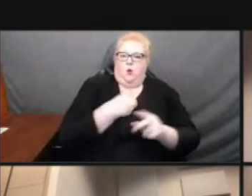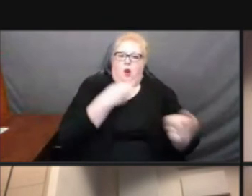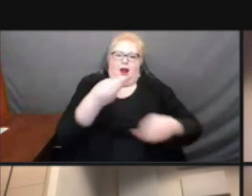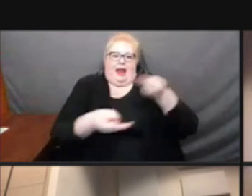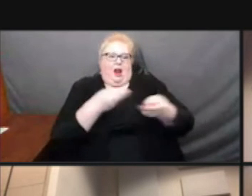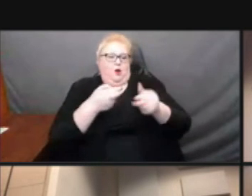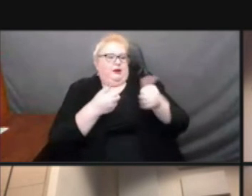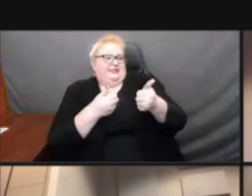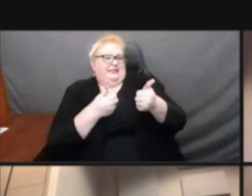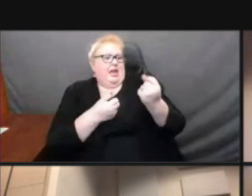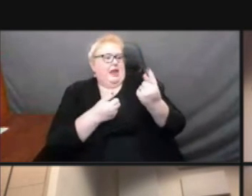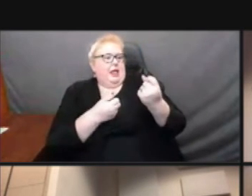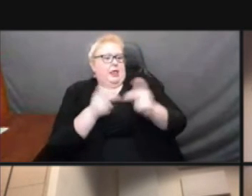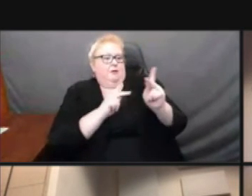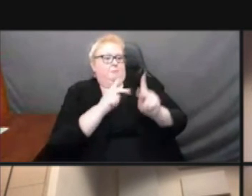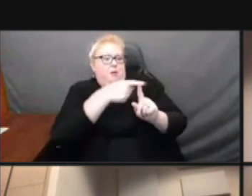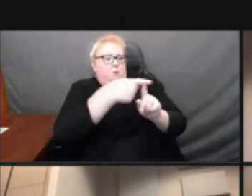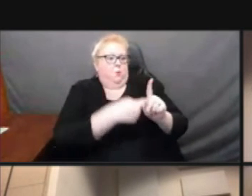month.